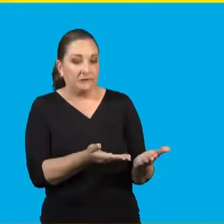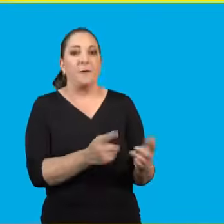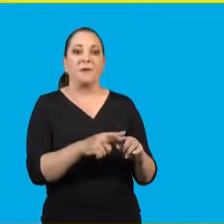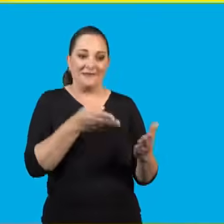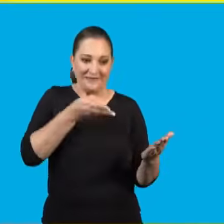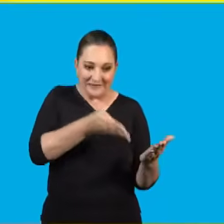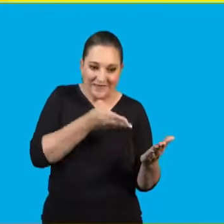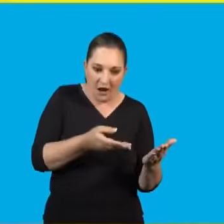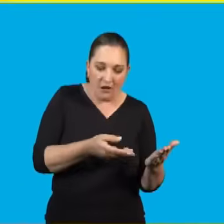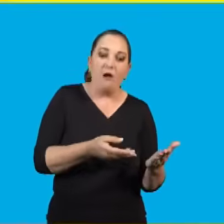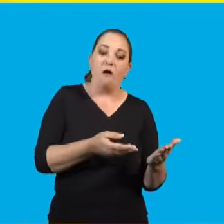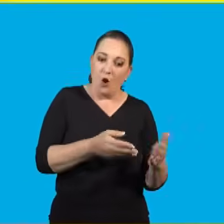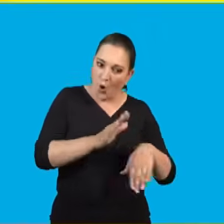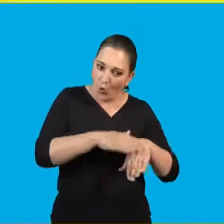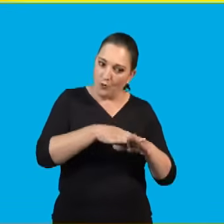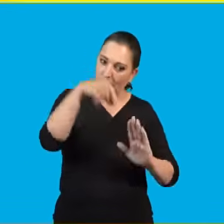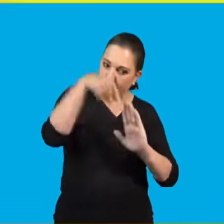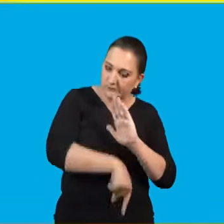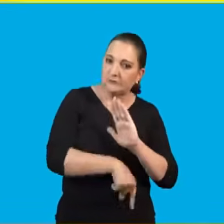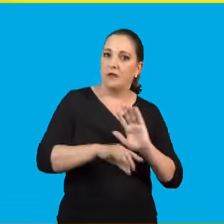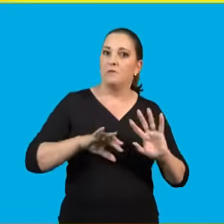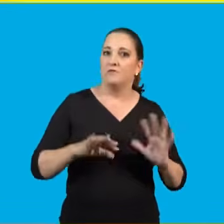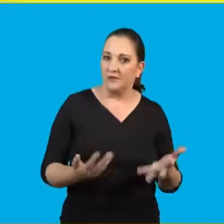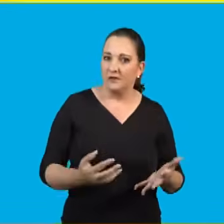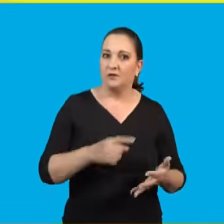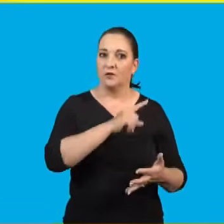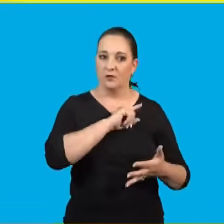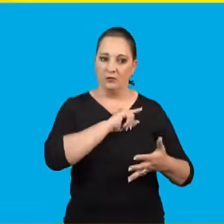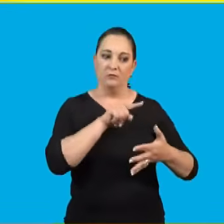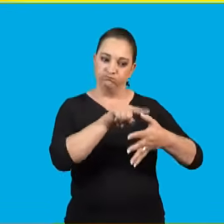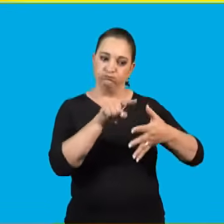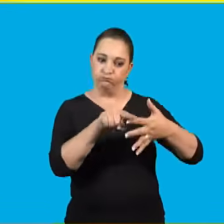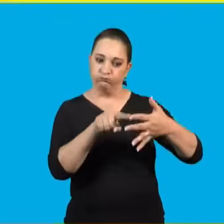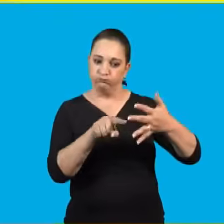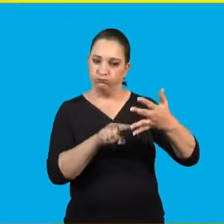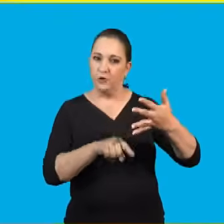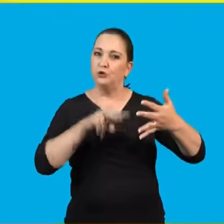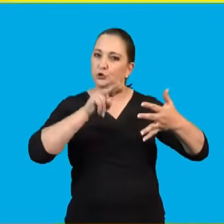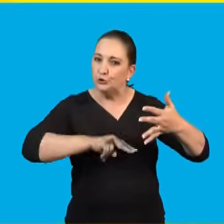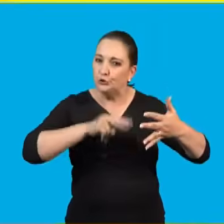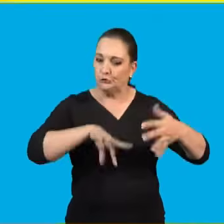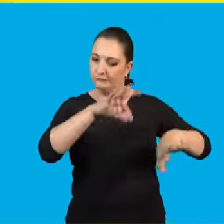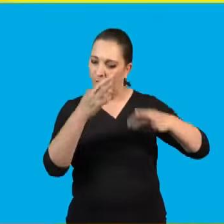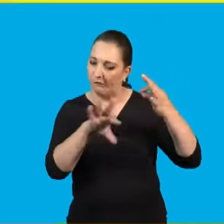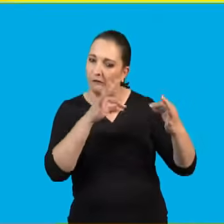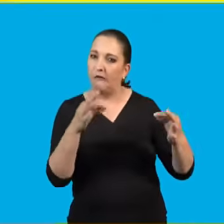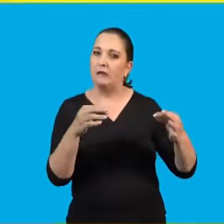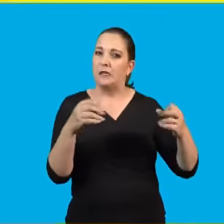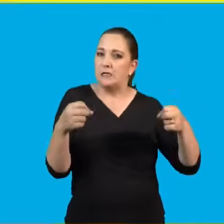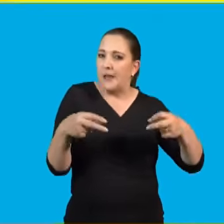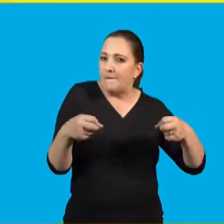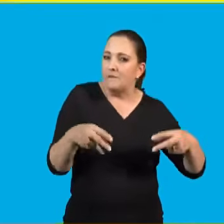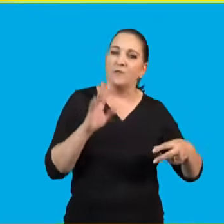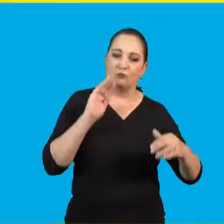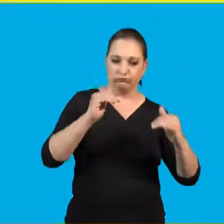to interpret them, and also the importance of reading and analyzing the caption, because